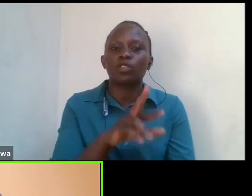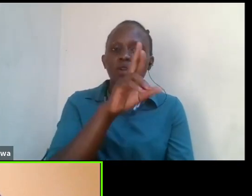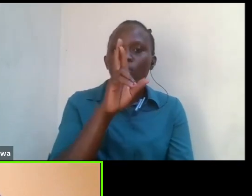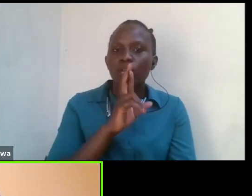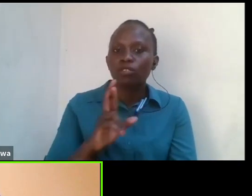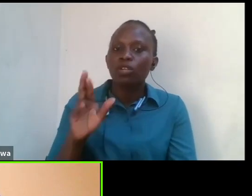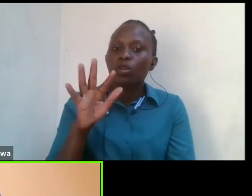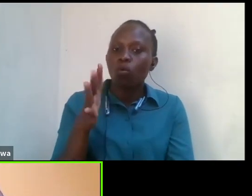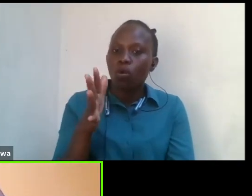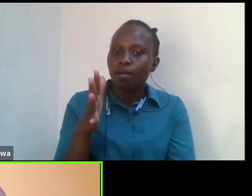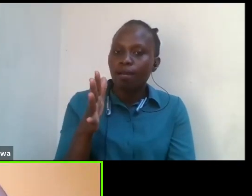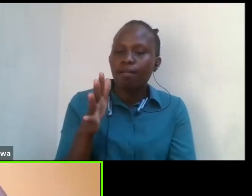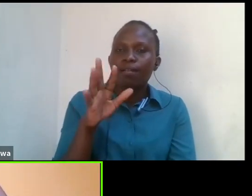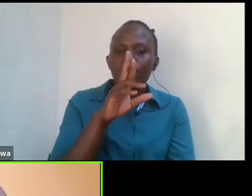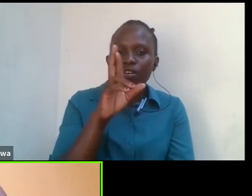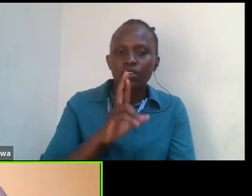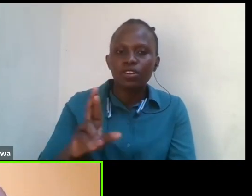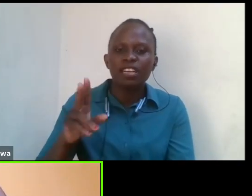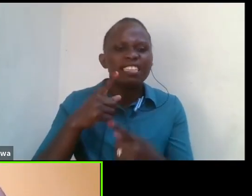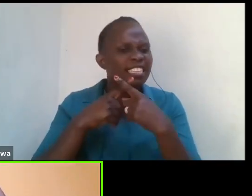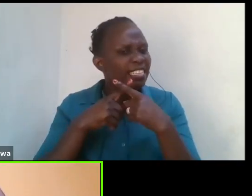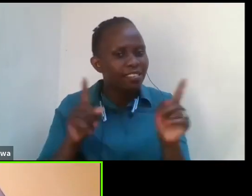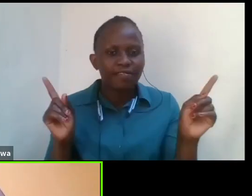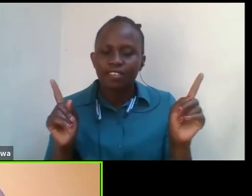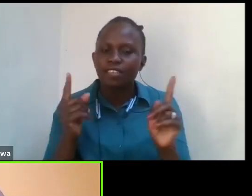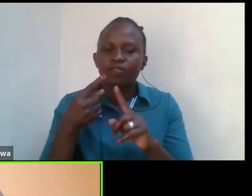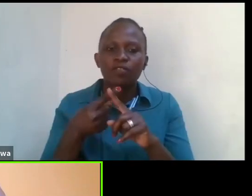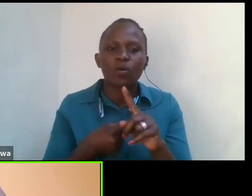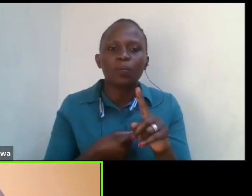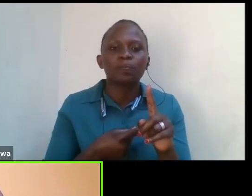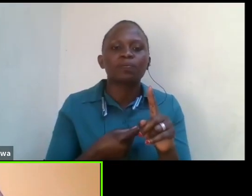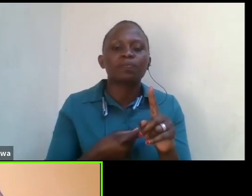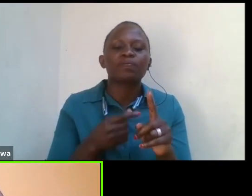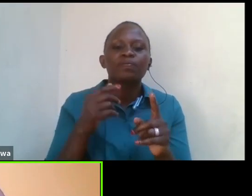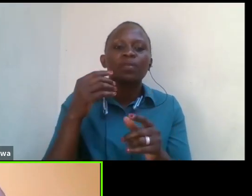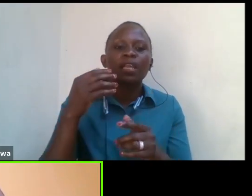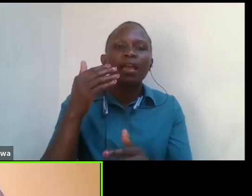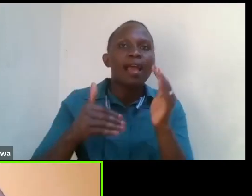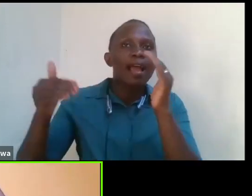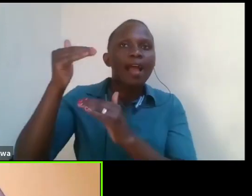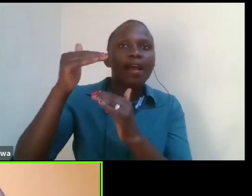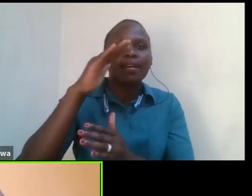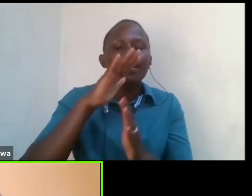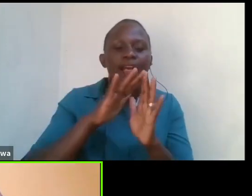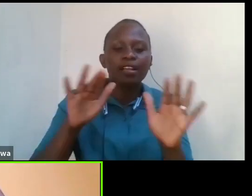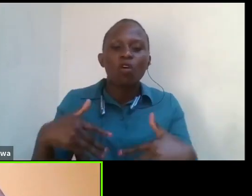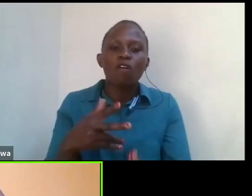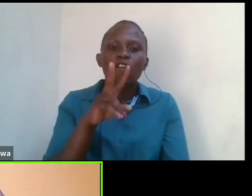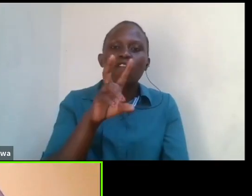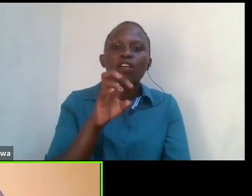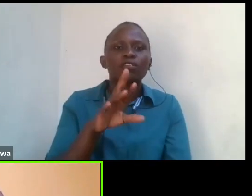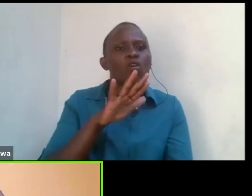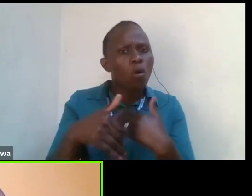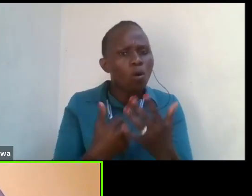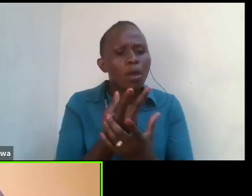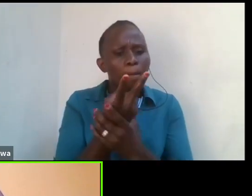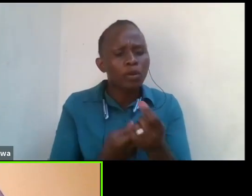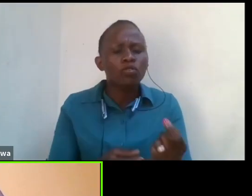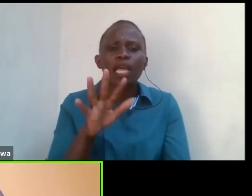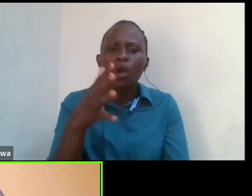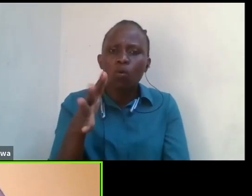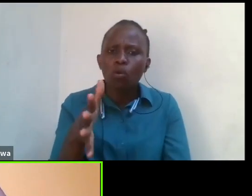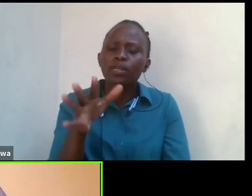Water is very different from Highlands Mineral Water or Vero. They're all water, mineral